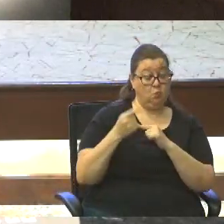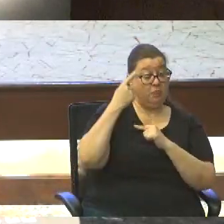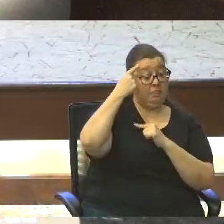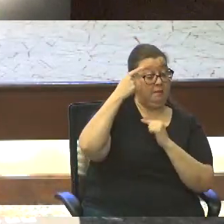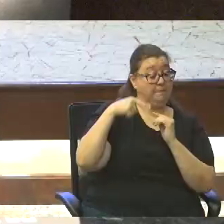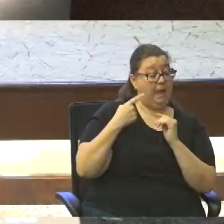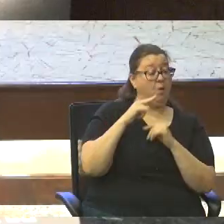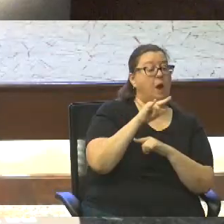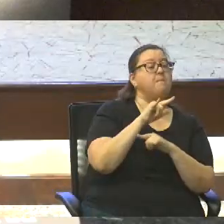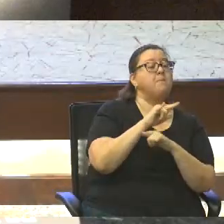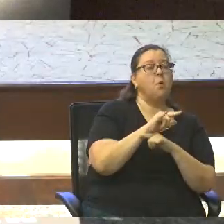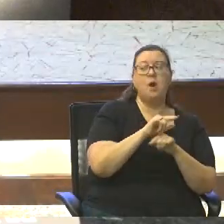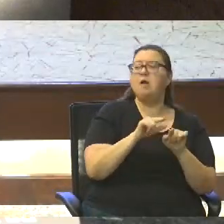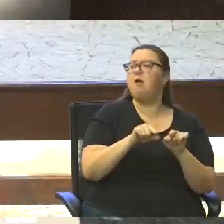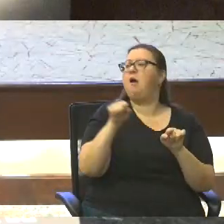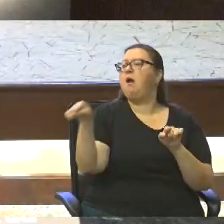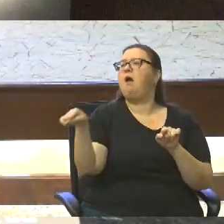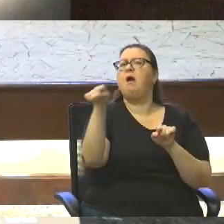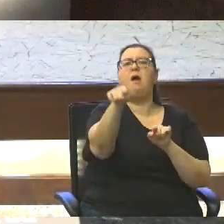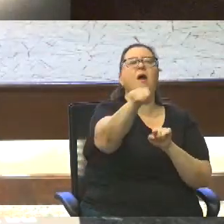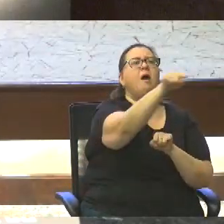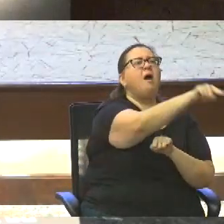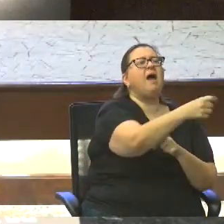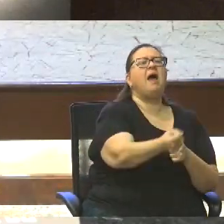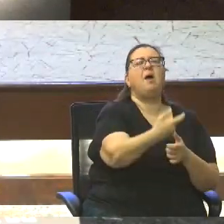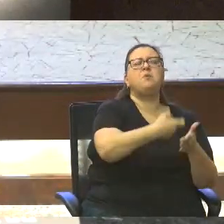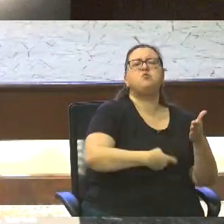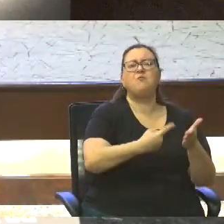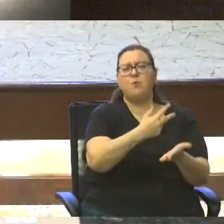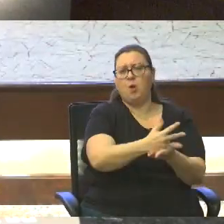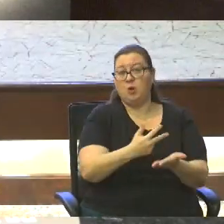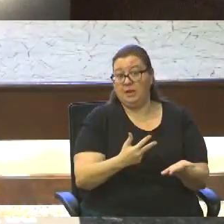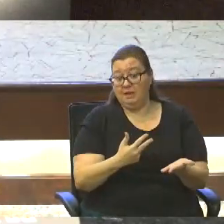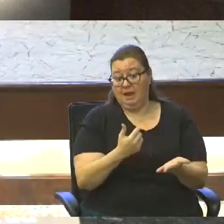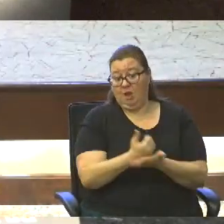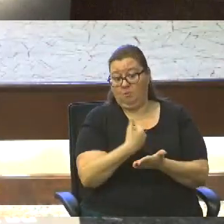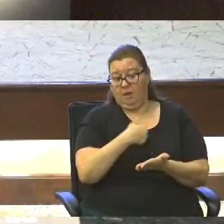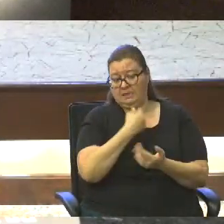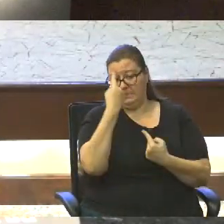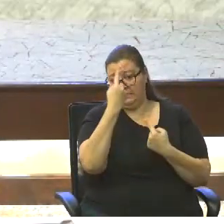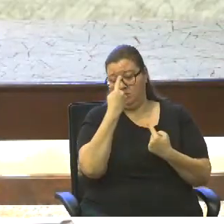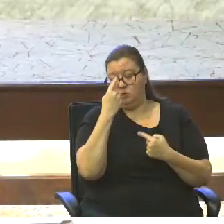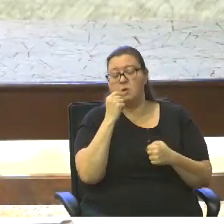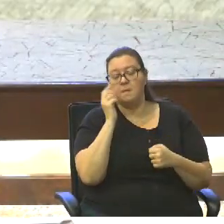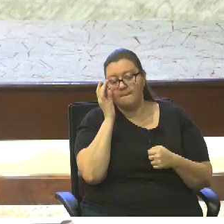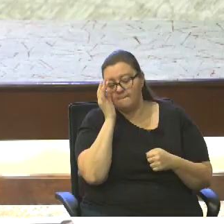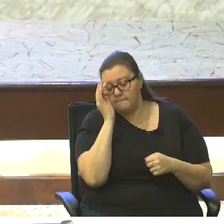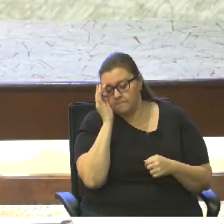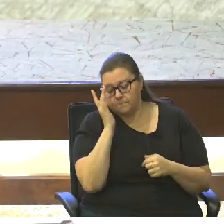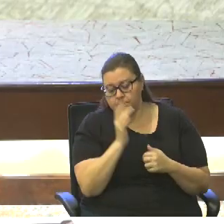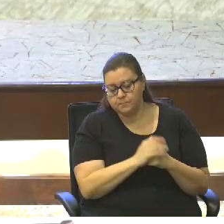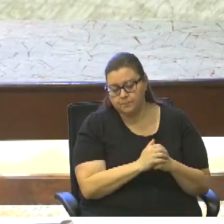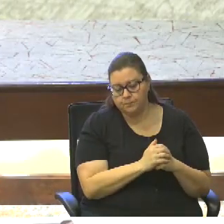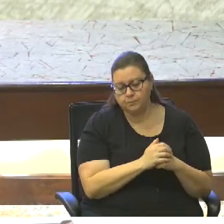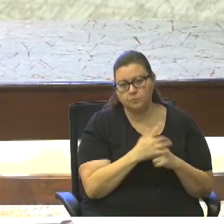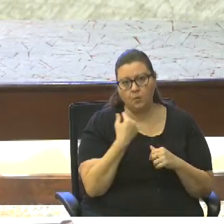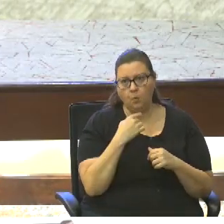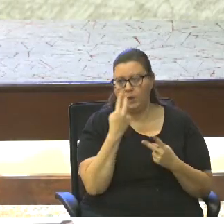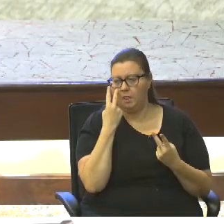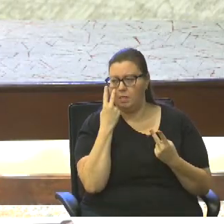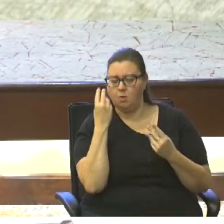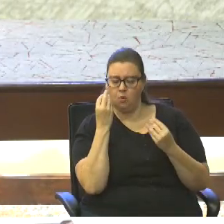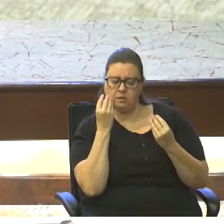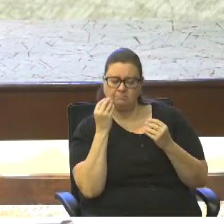comparable airports, what they charge for parking, just for us to consider that? So the only, we looked at a number of